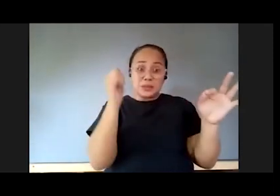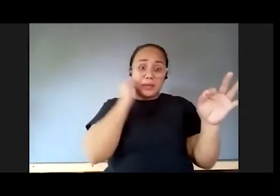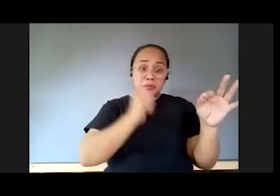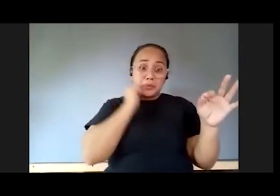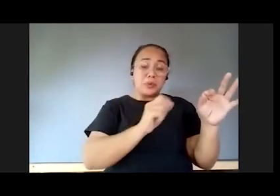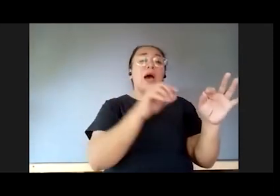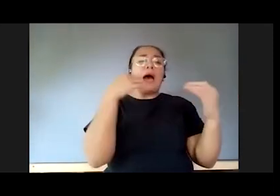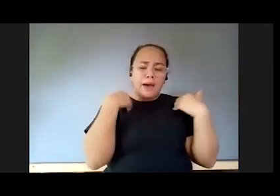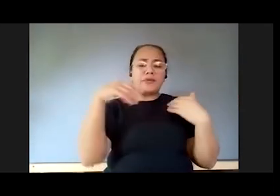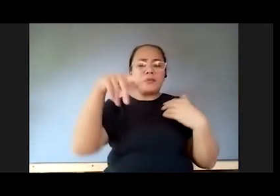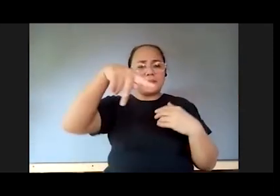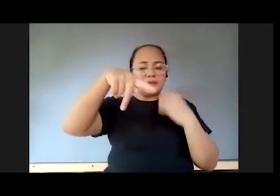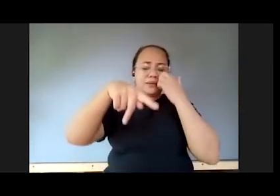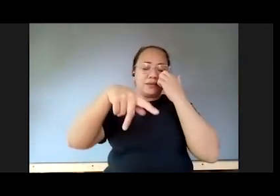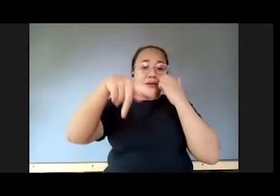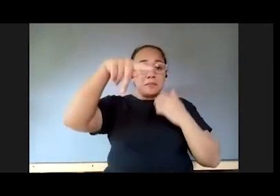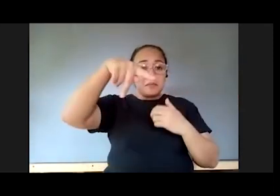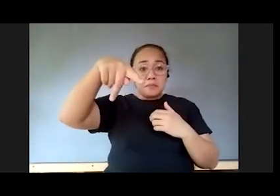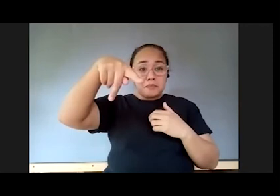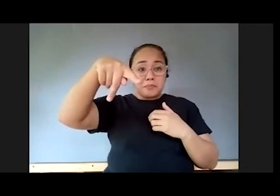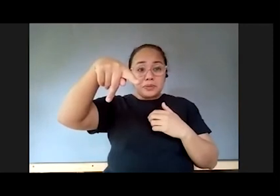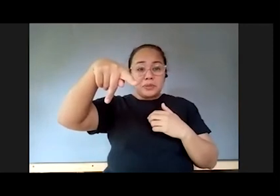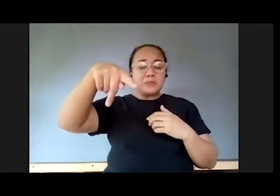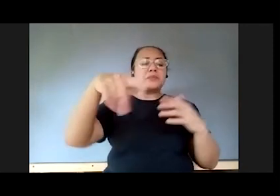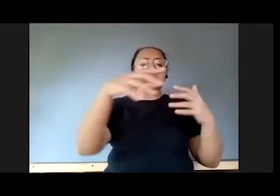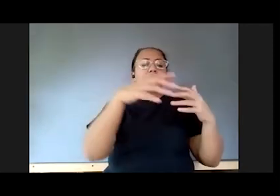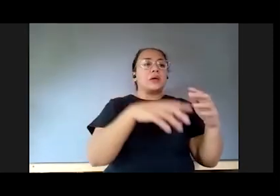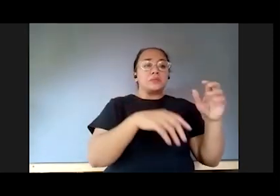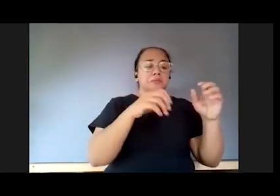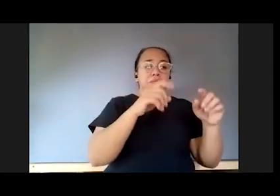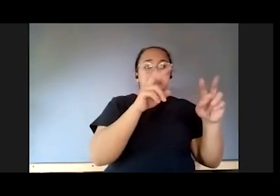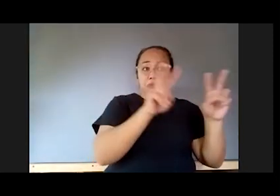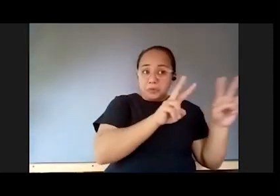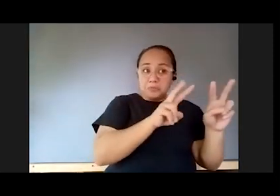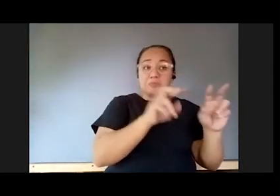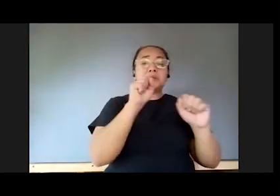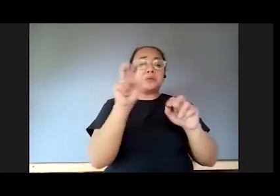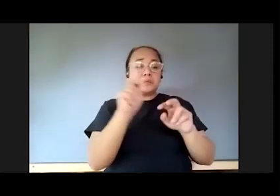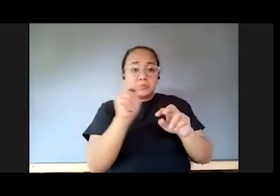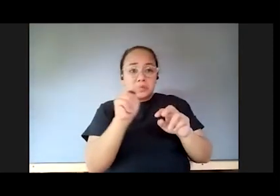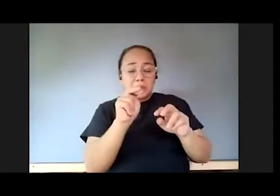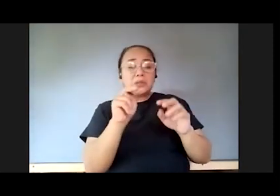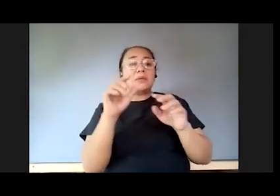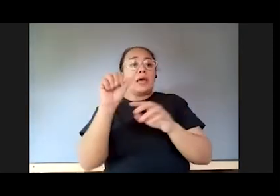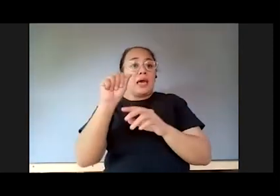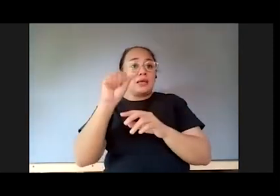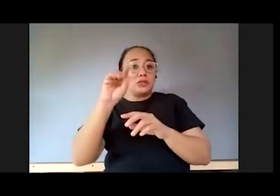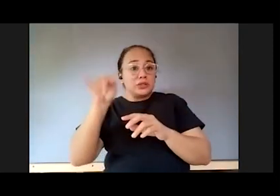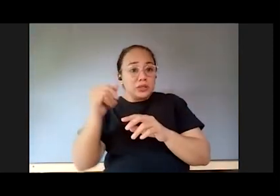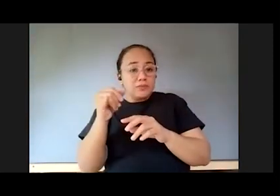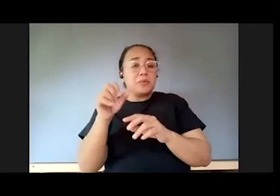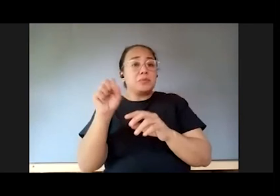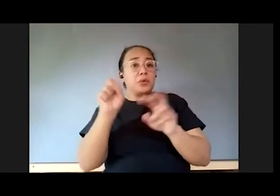And the predicate doesn't have to be a verb. It can be a noun, it can be an adjective, it can be a verb.